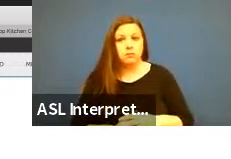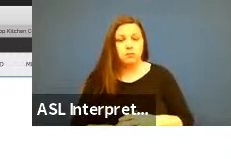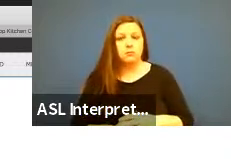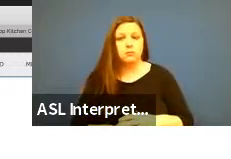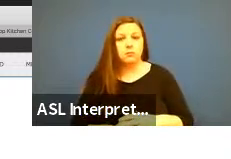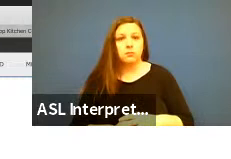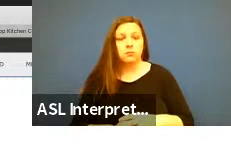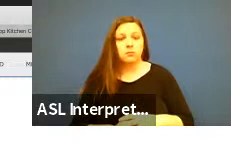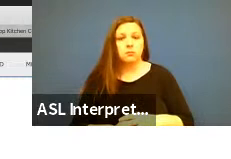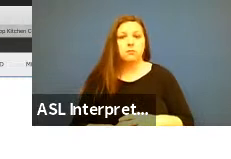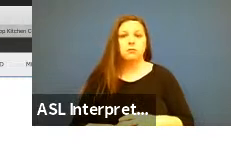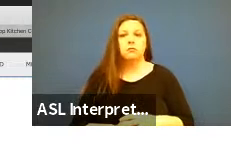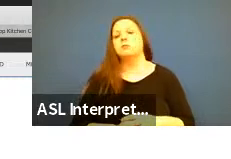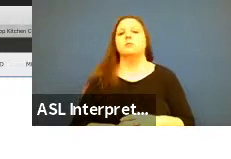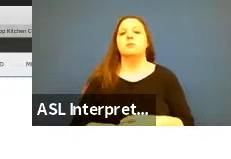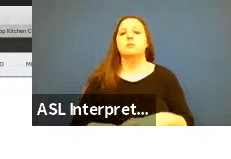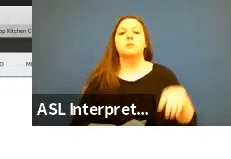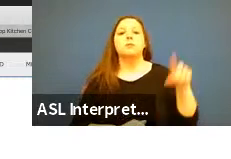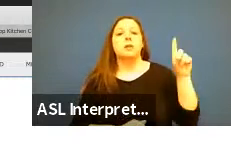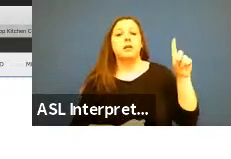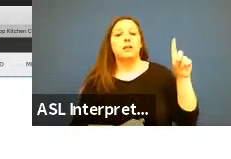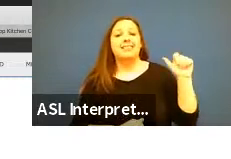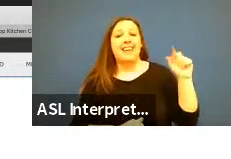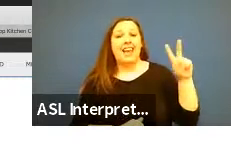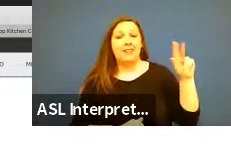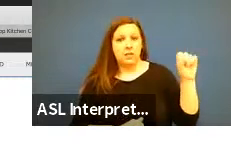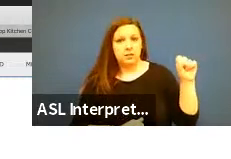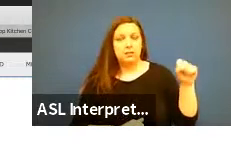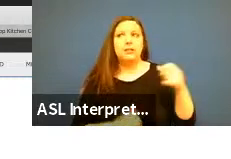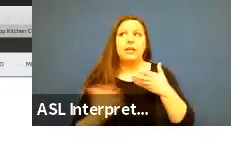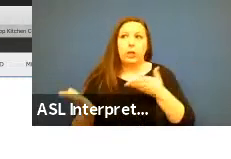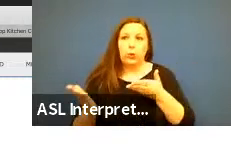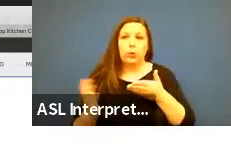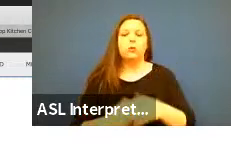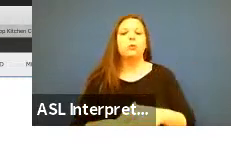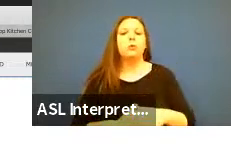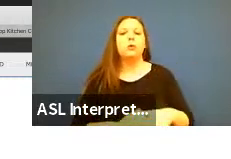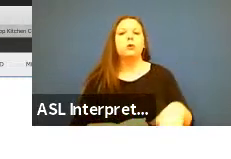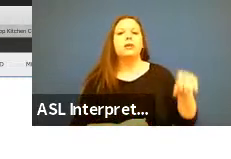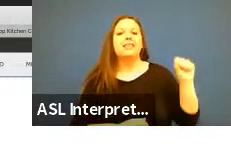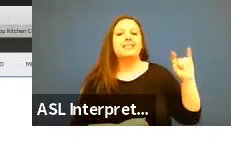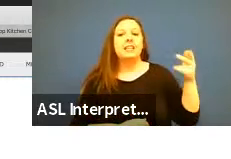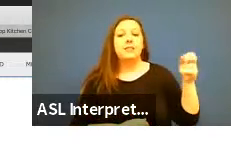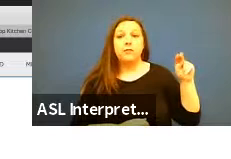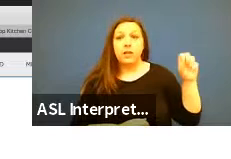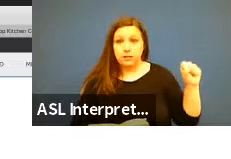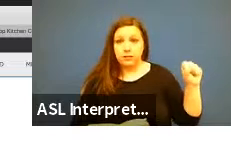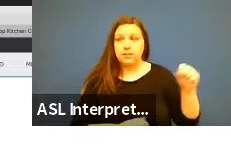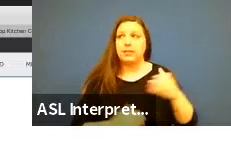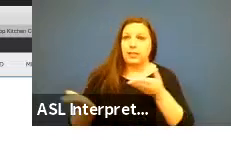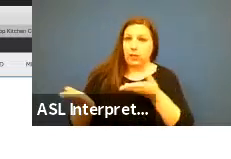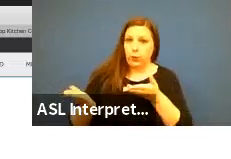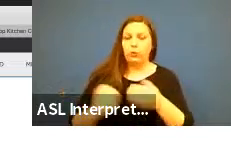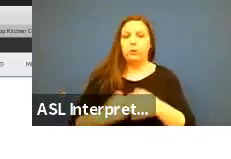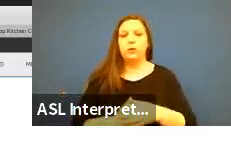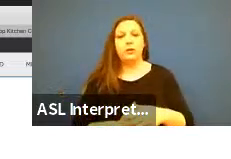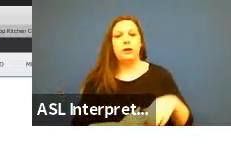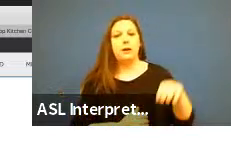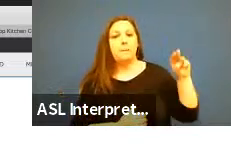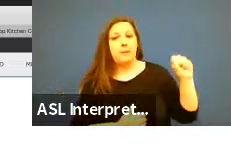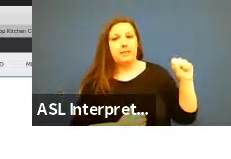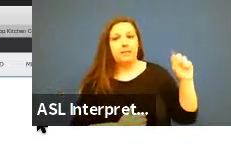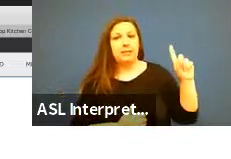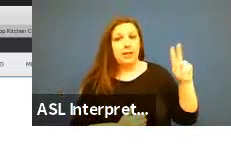Yes, ma'am. Mr. Davis, Here. Mr. Stevens, Here. Ms.